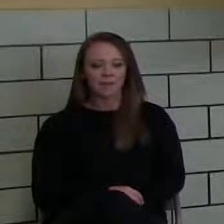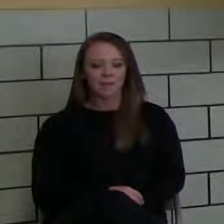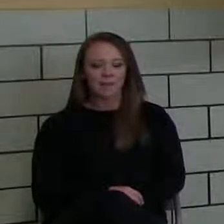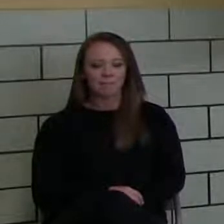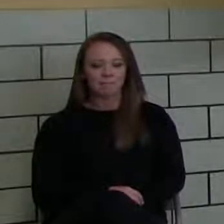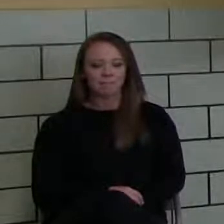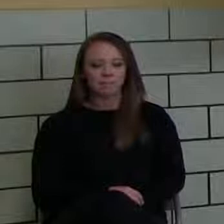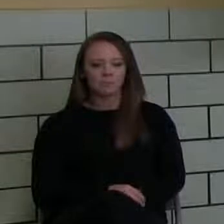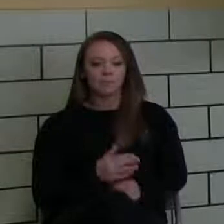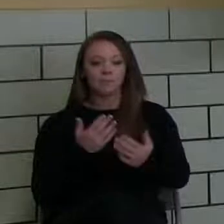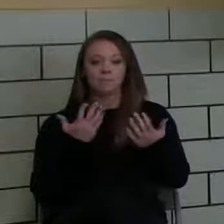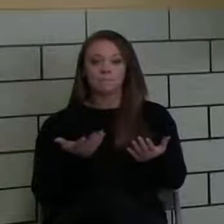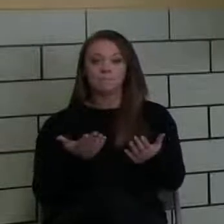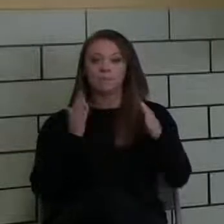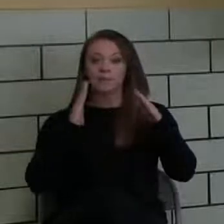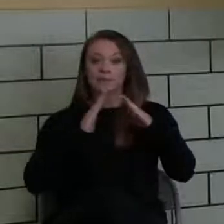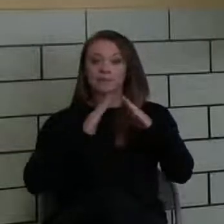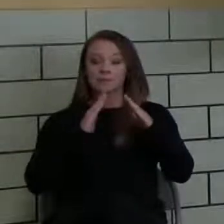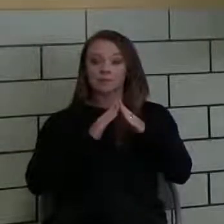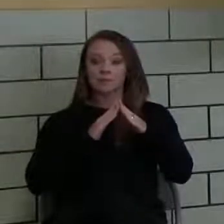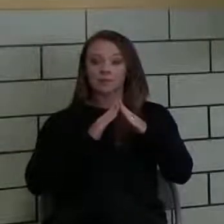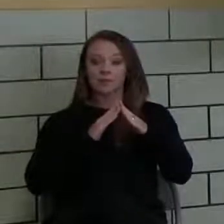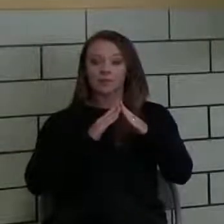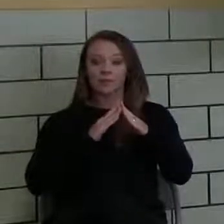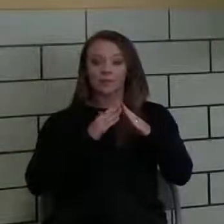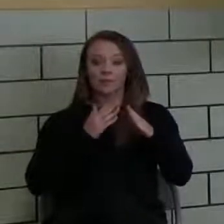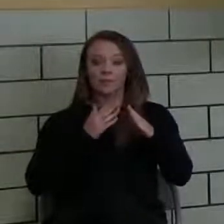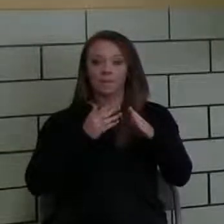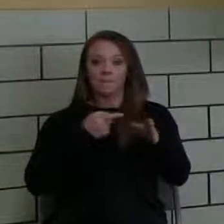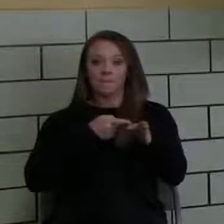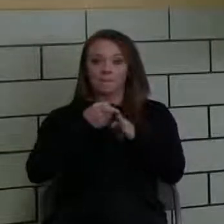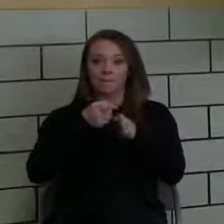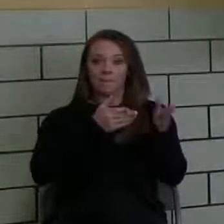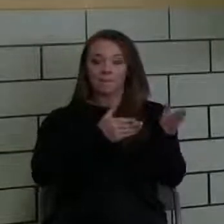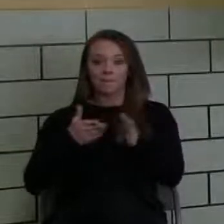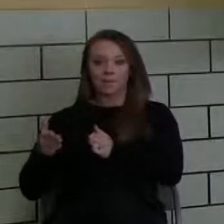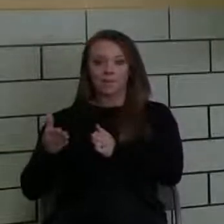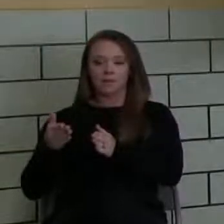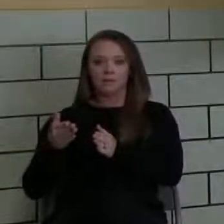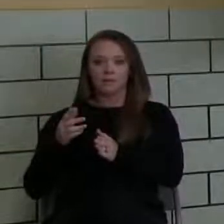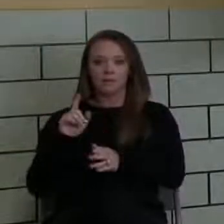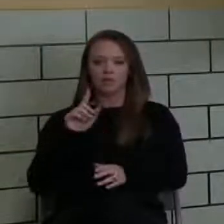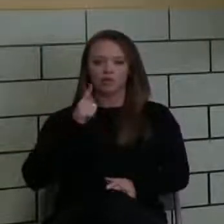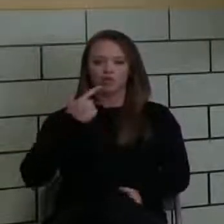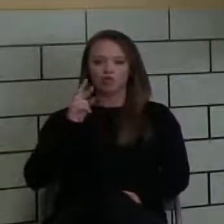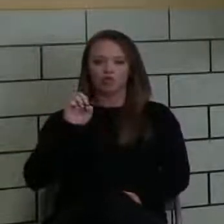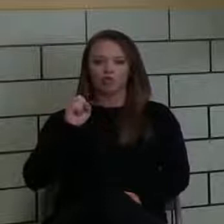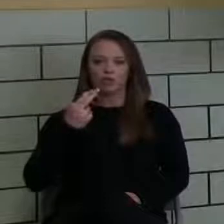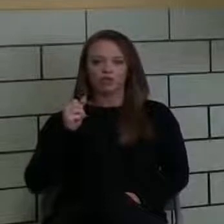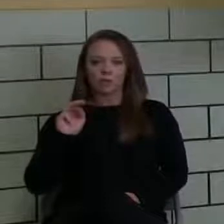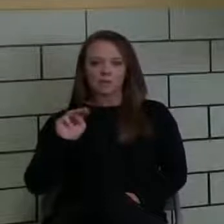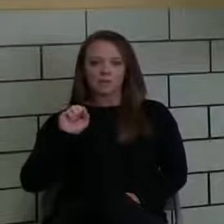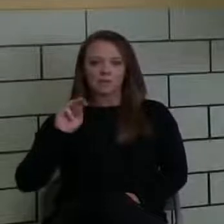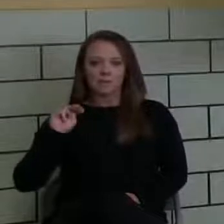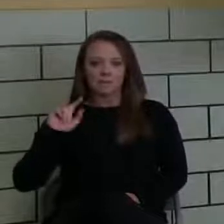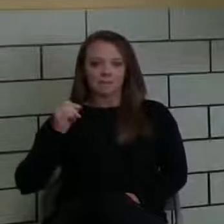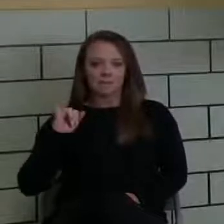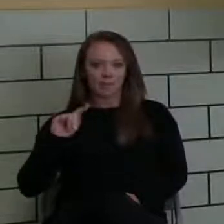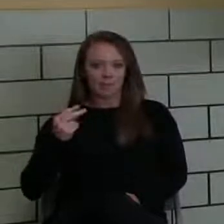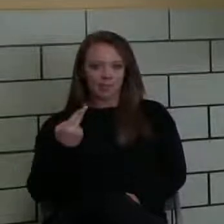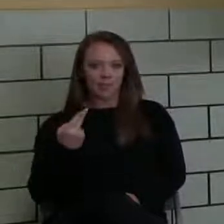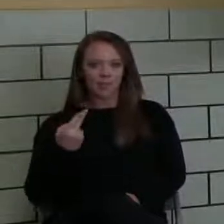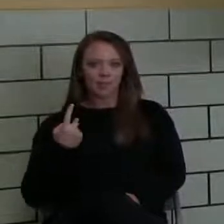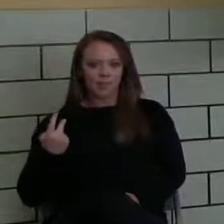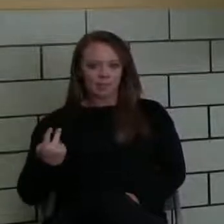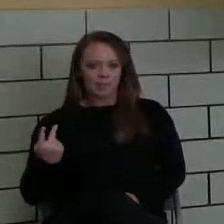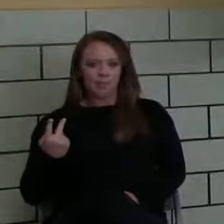So the downtown master plan is where Gresham Smith and my involvement started with this project, but I